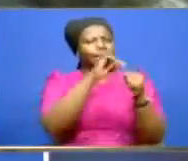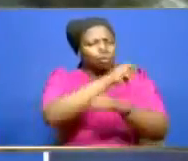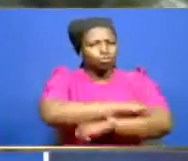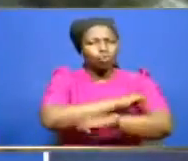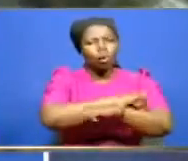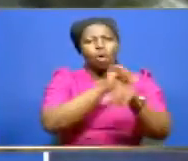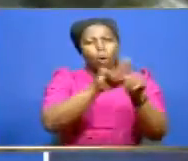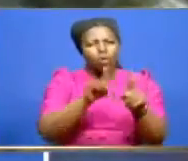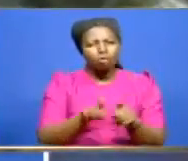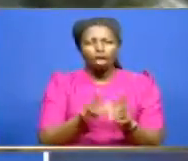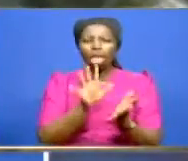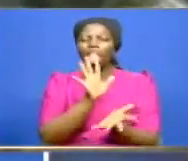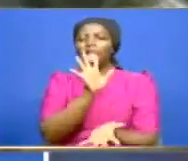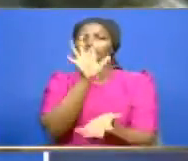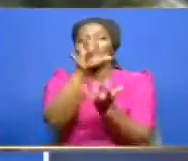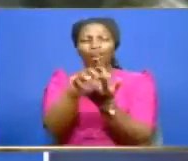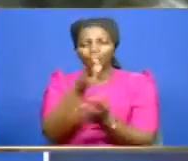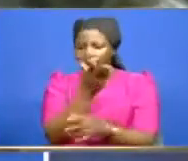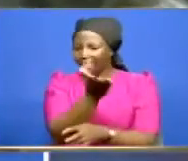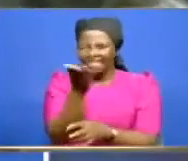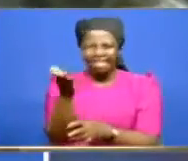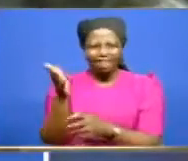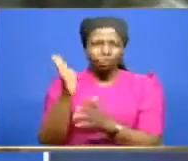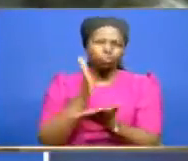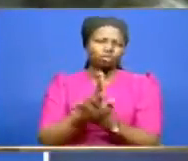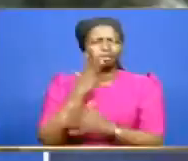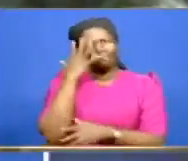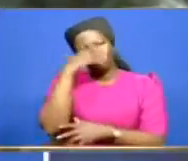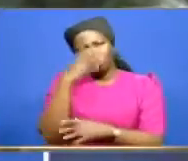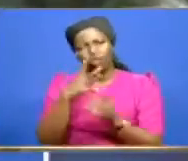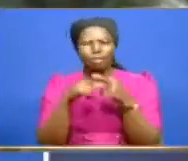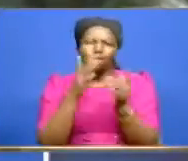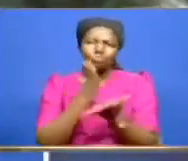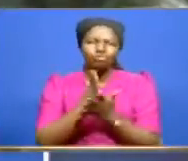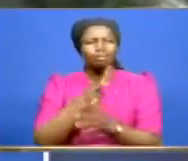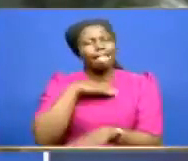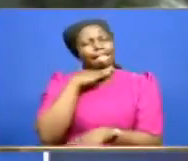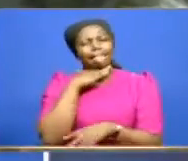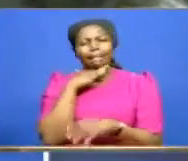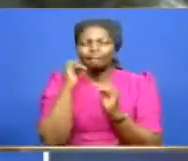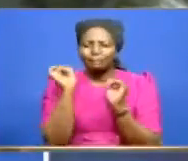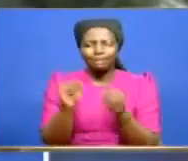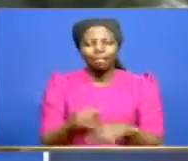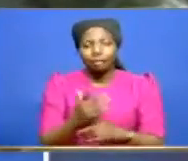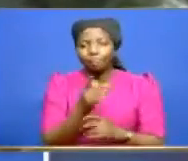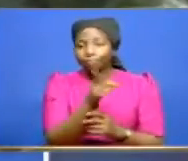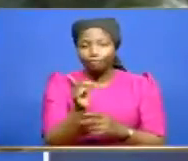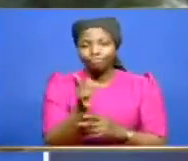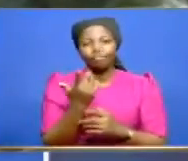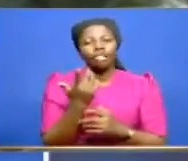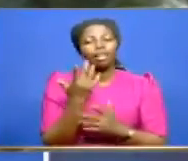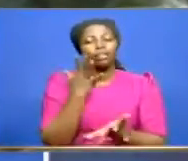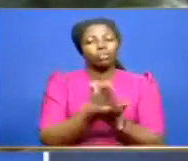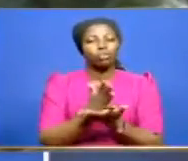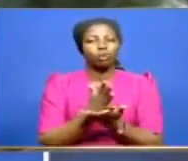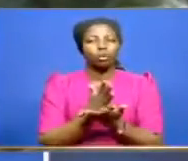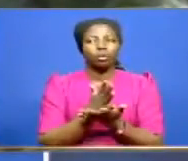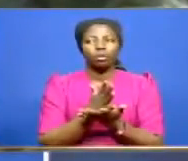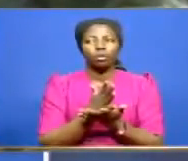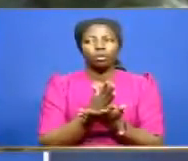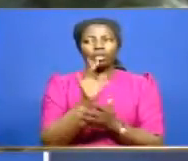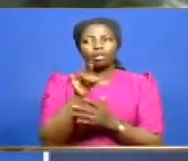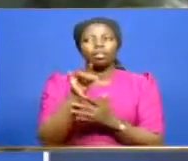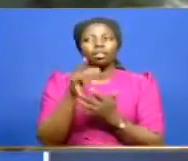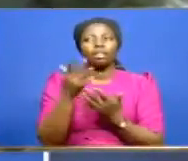The crocodiles are swimming around. It's beautiful, but it's deadly. And this is climate change at its most local. This is